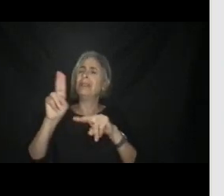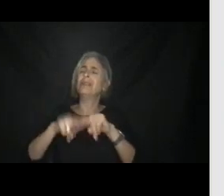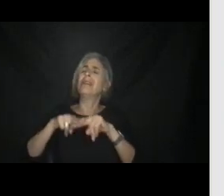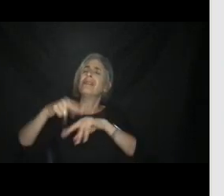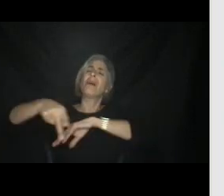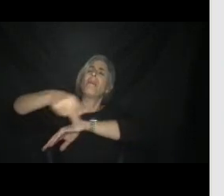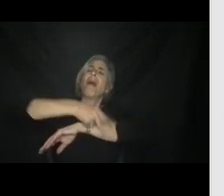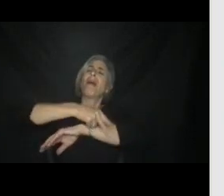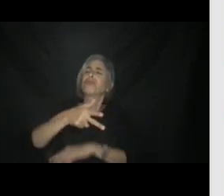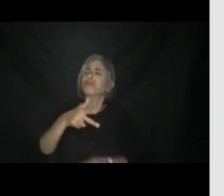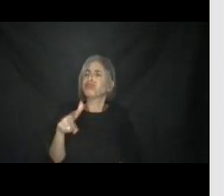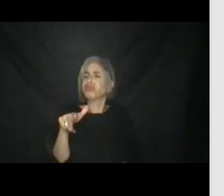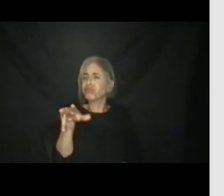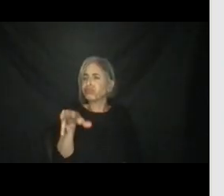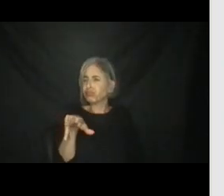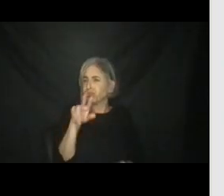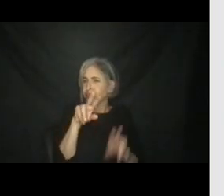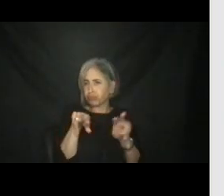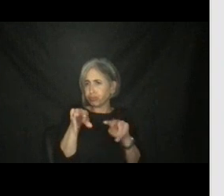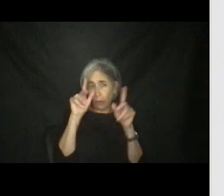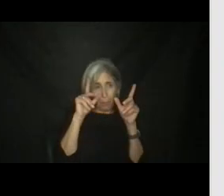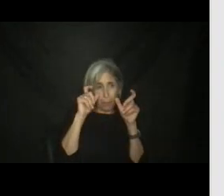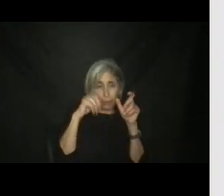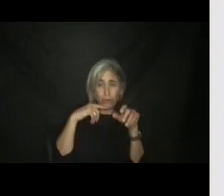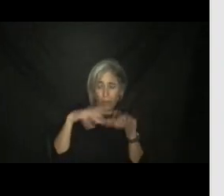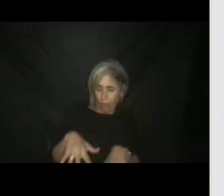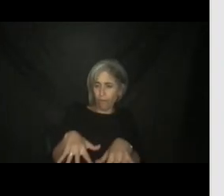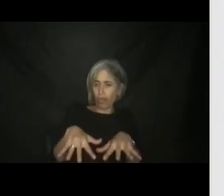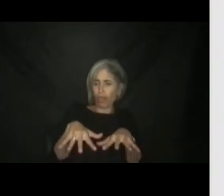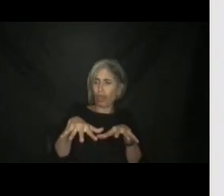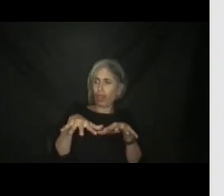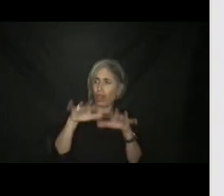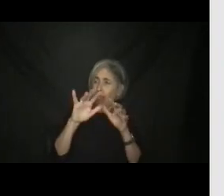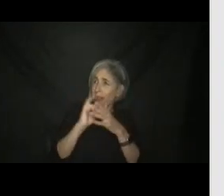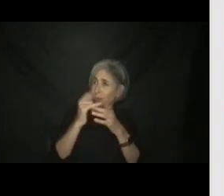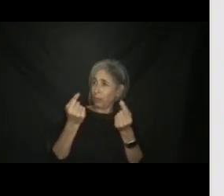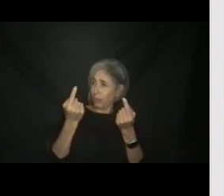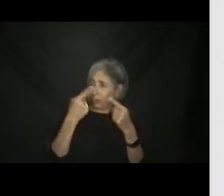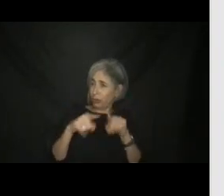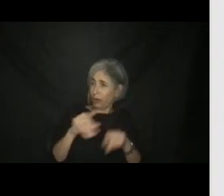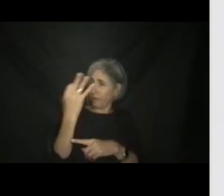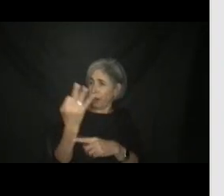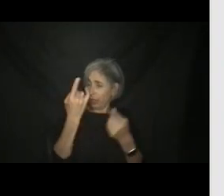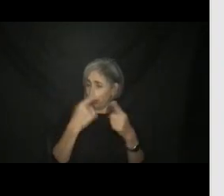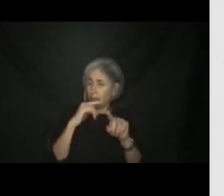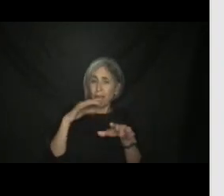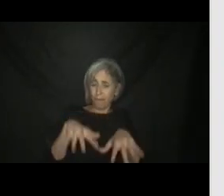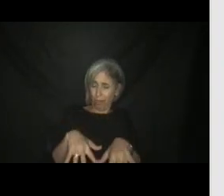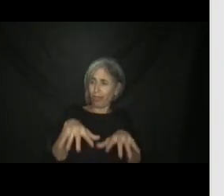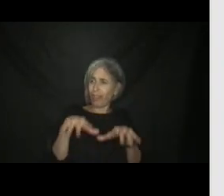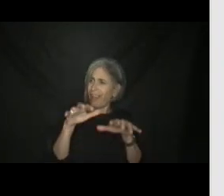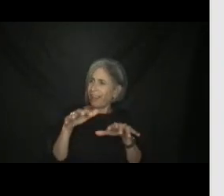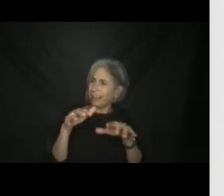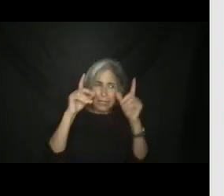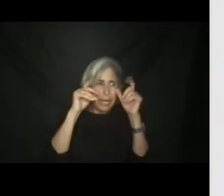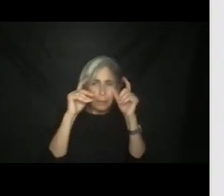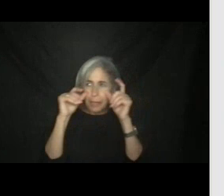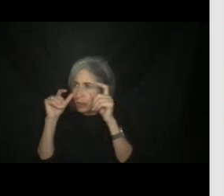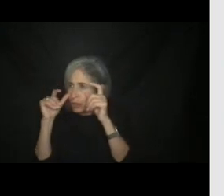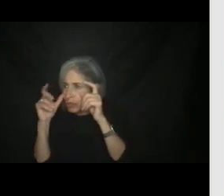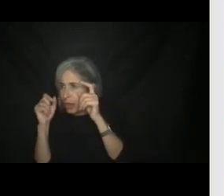in the flood, taking pictures of the flood. That's what he did during Friday, during a flood. Take pictures of